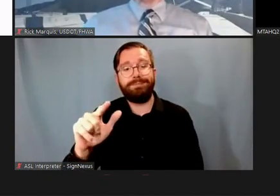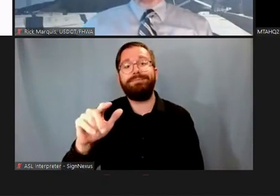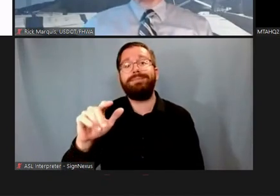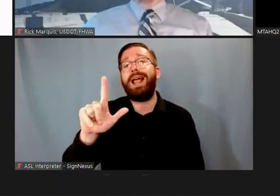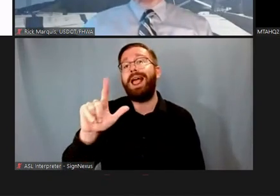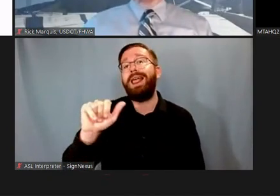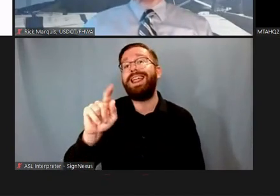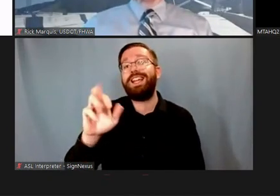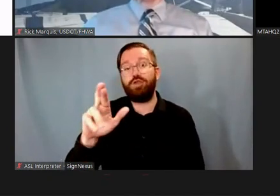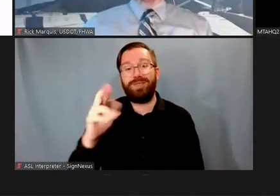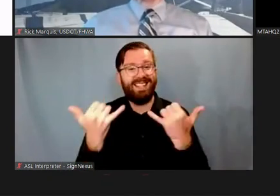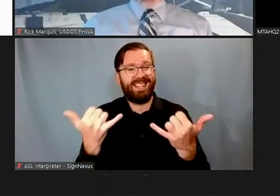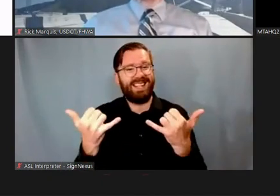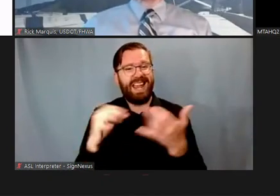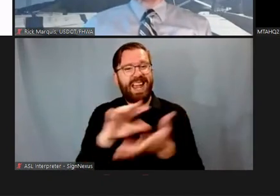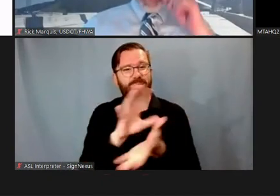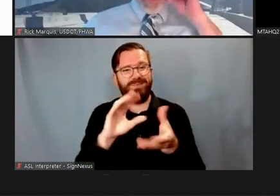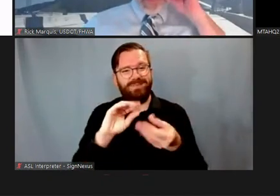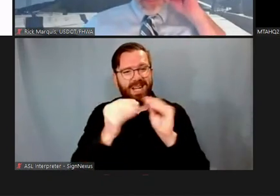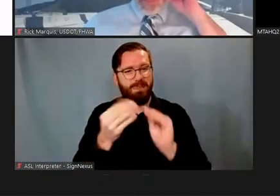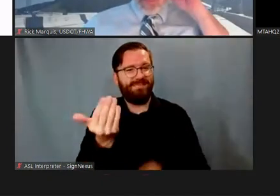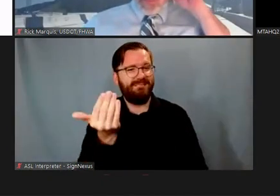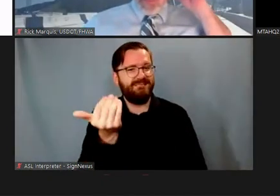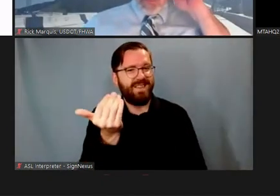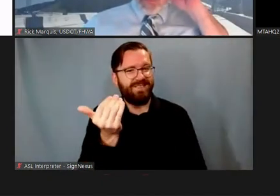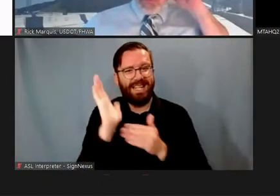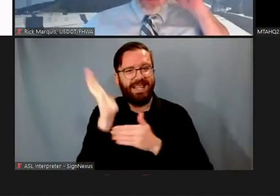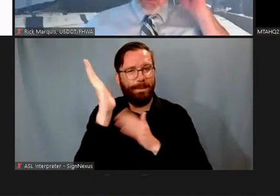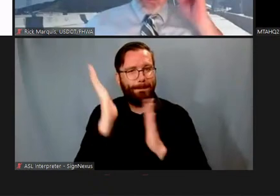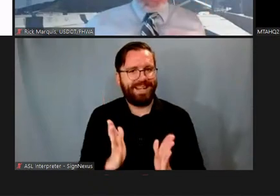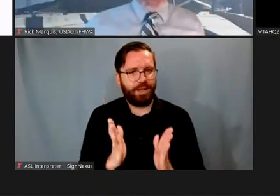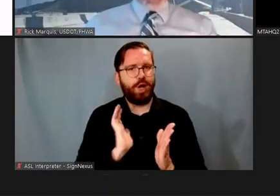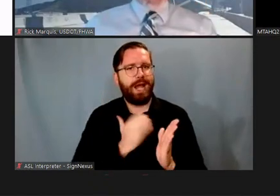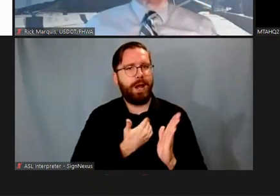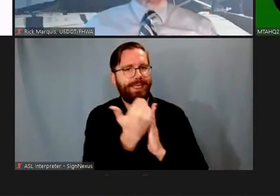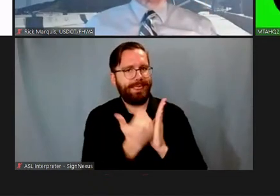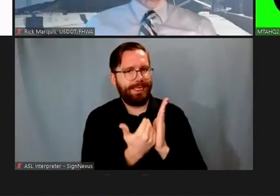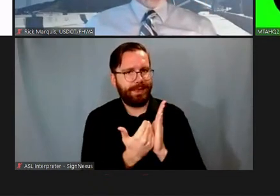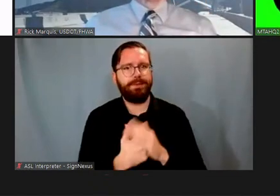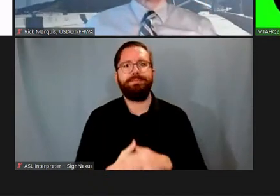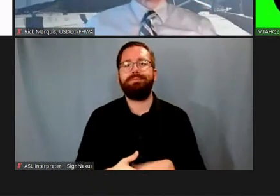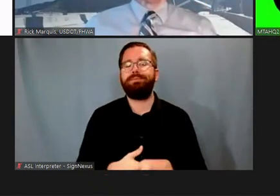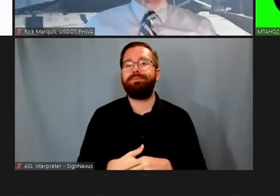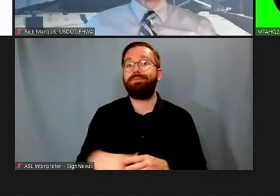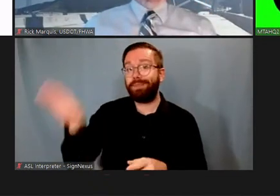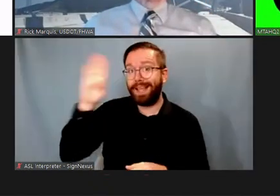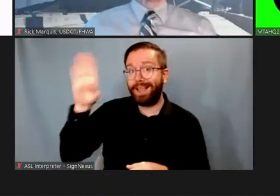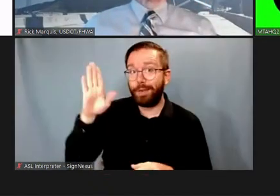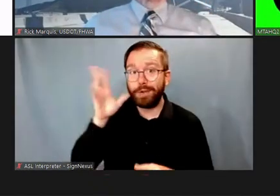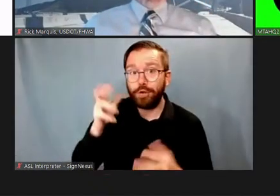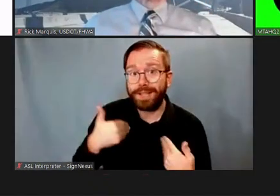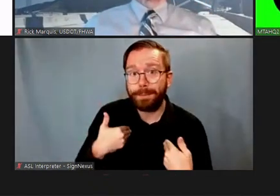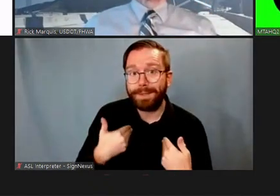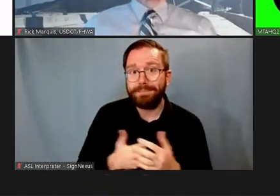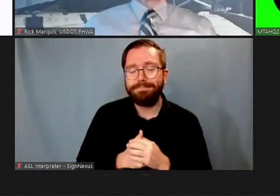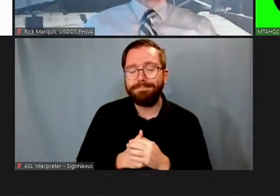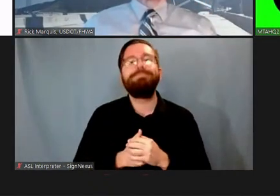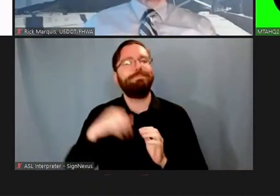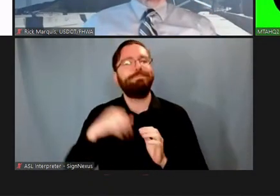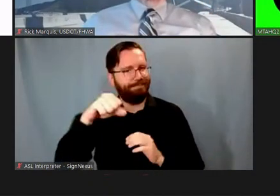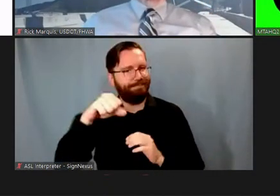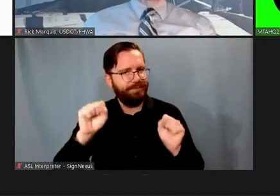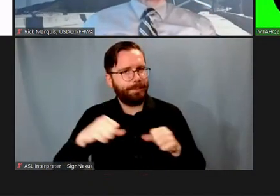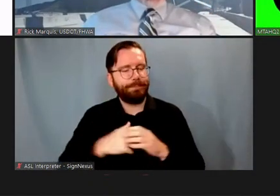person on our speaker list hi can you hear me yes we can hi thanks so much